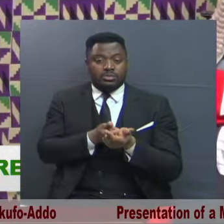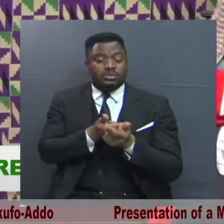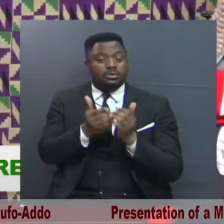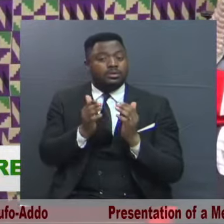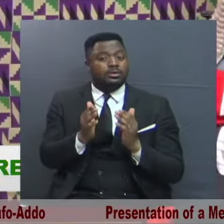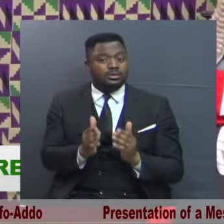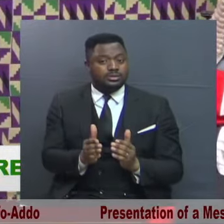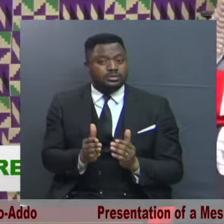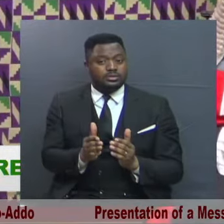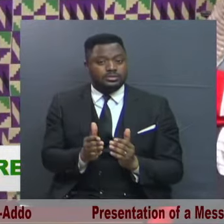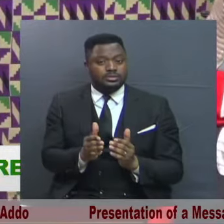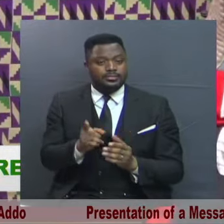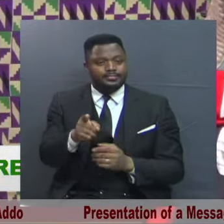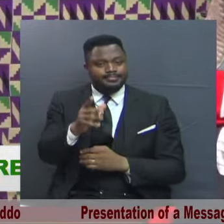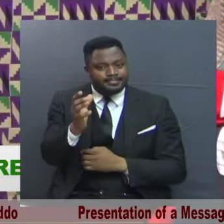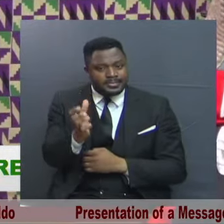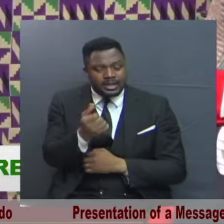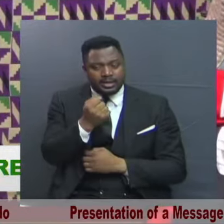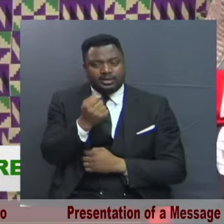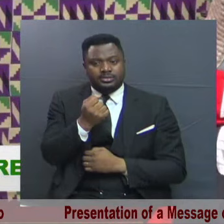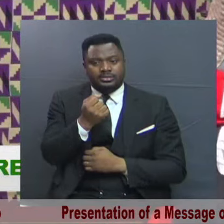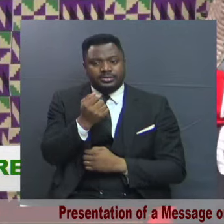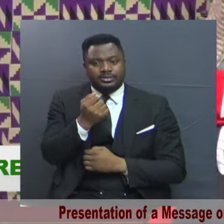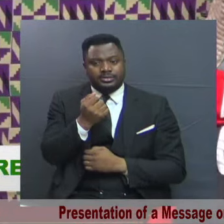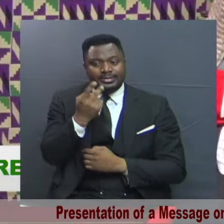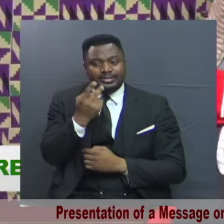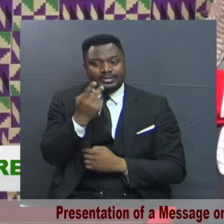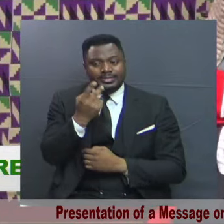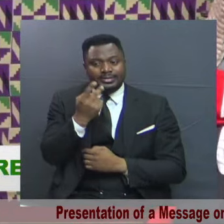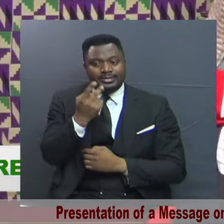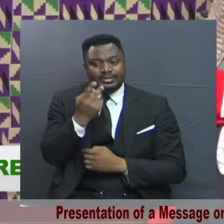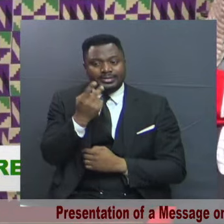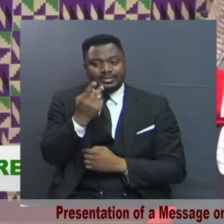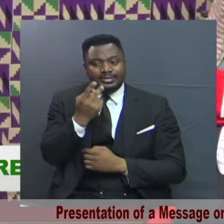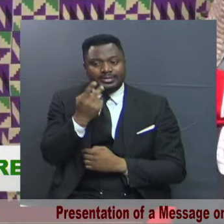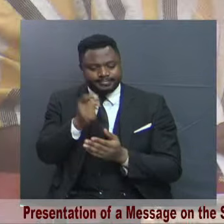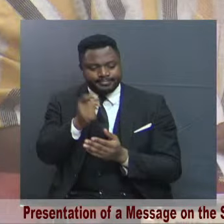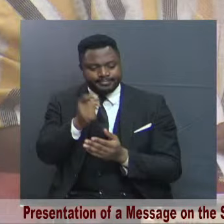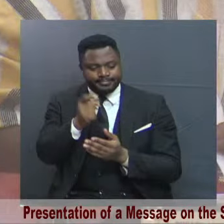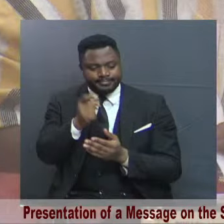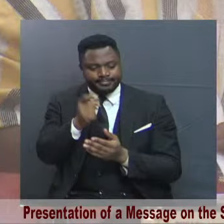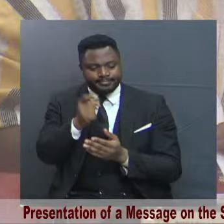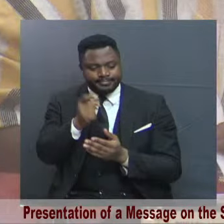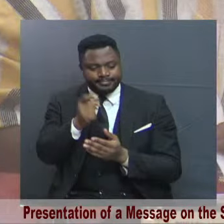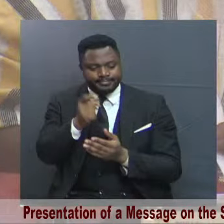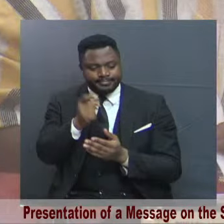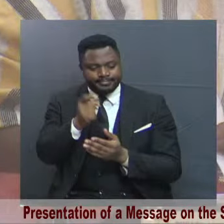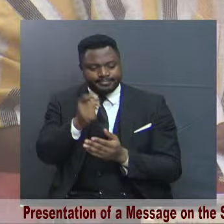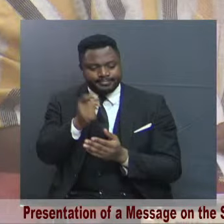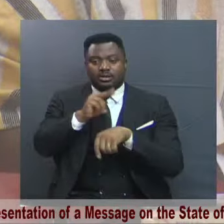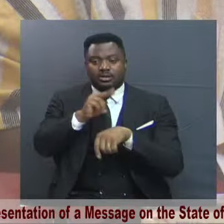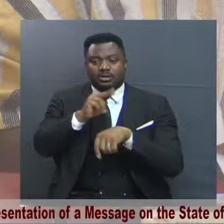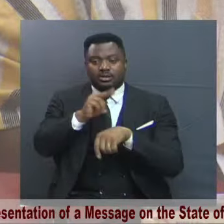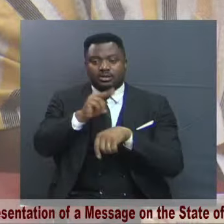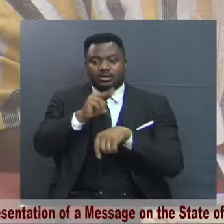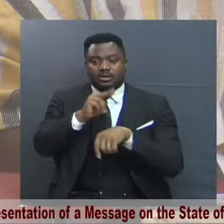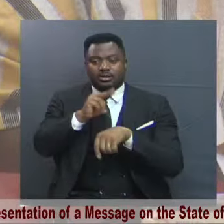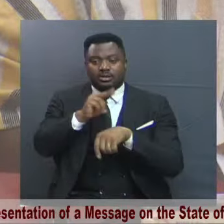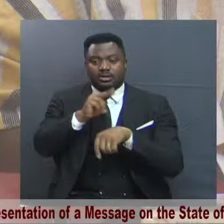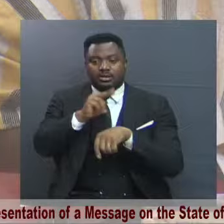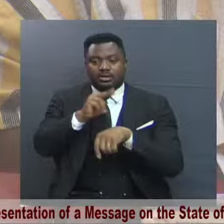ghans to take the see something say something campaign of the ministry of National Security